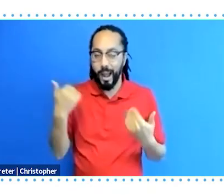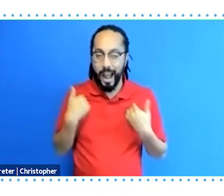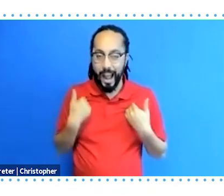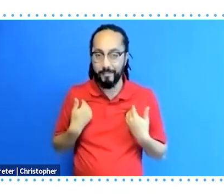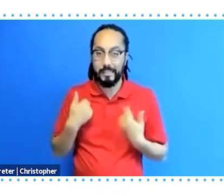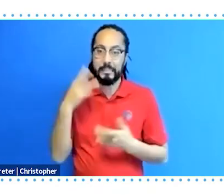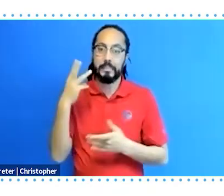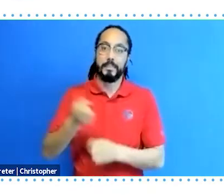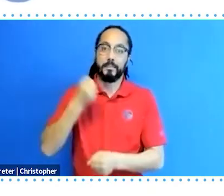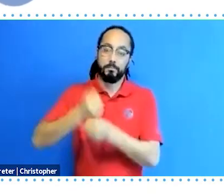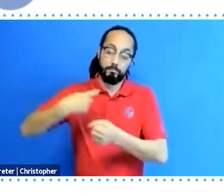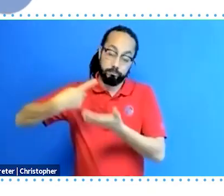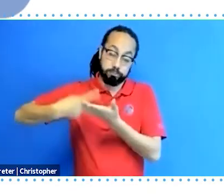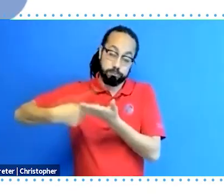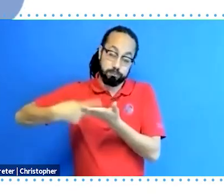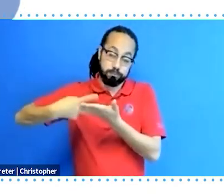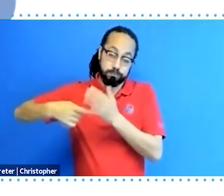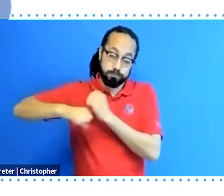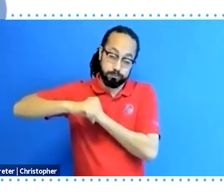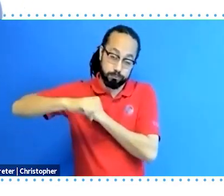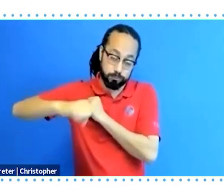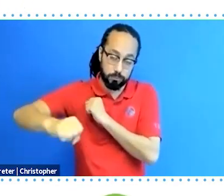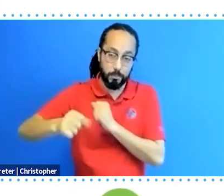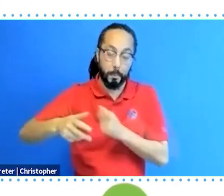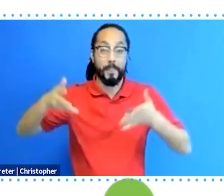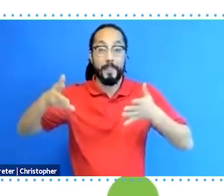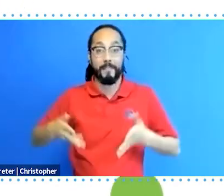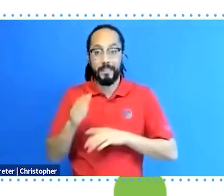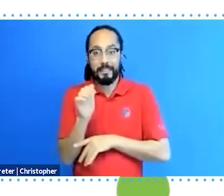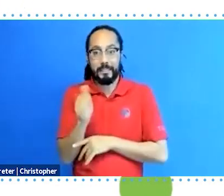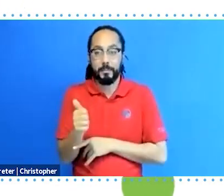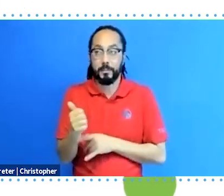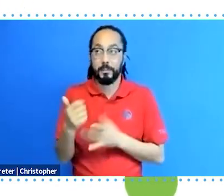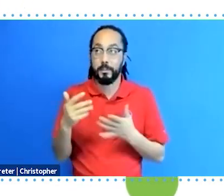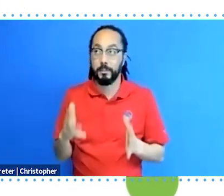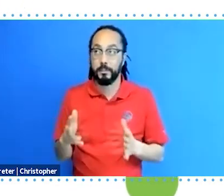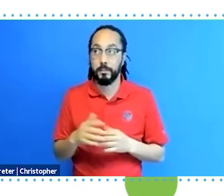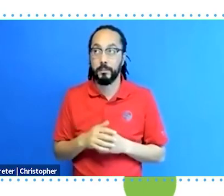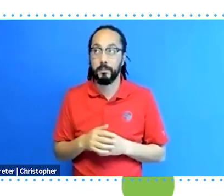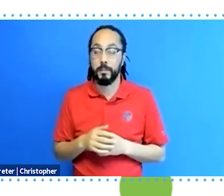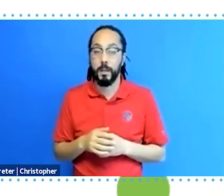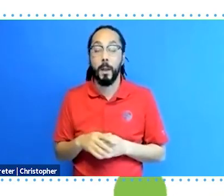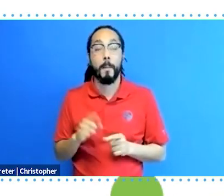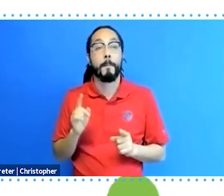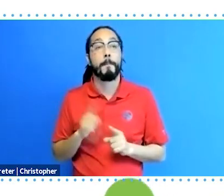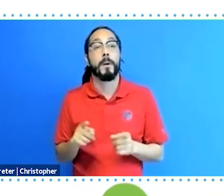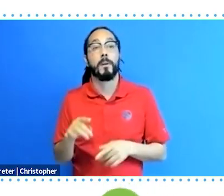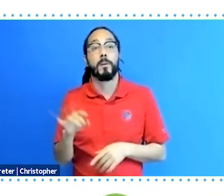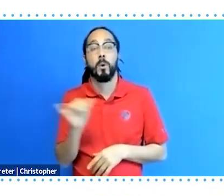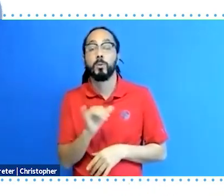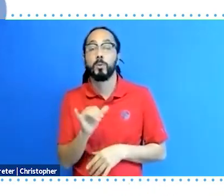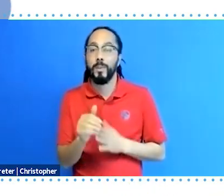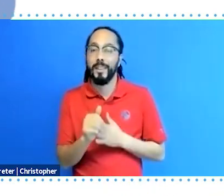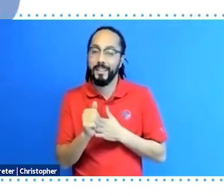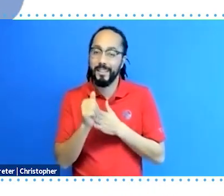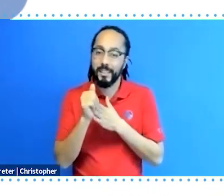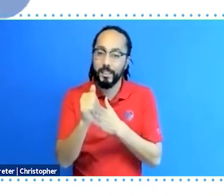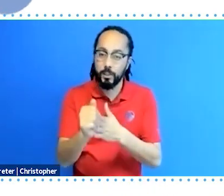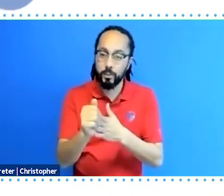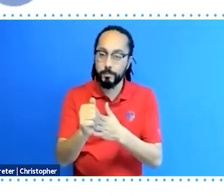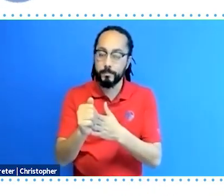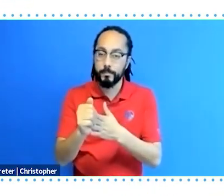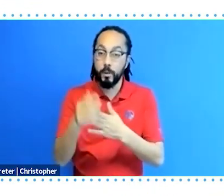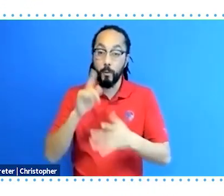years. But with the 10 minutes that we have, how much of this is also a leadership crisis in our society at